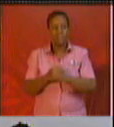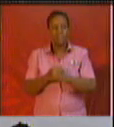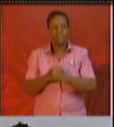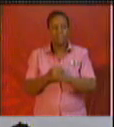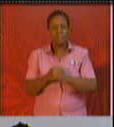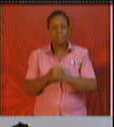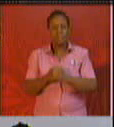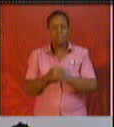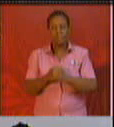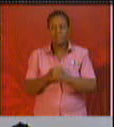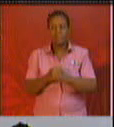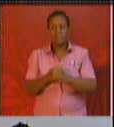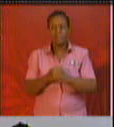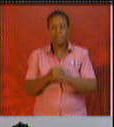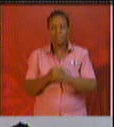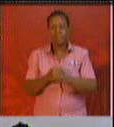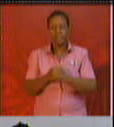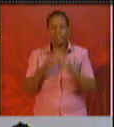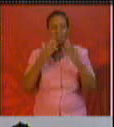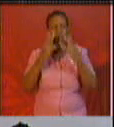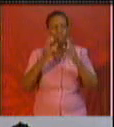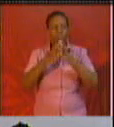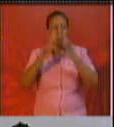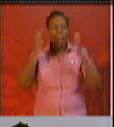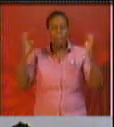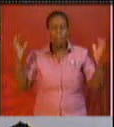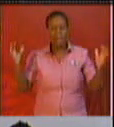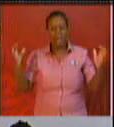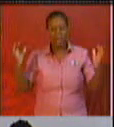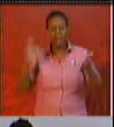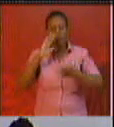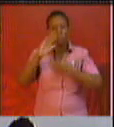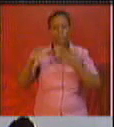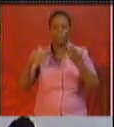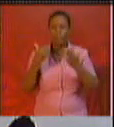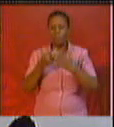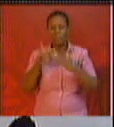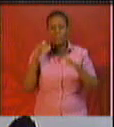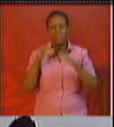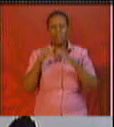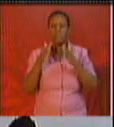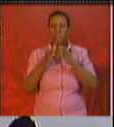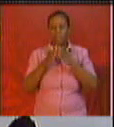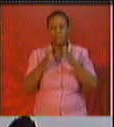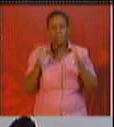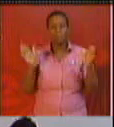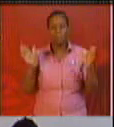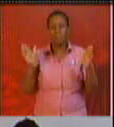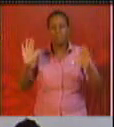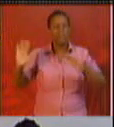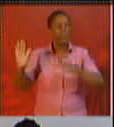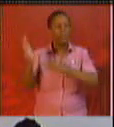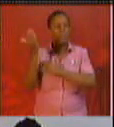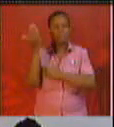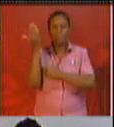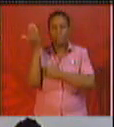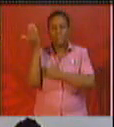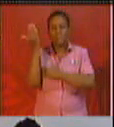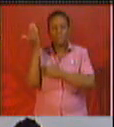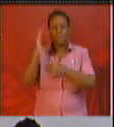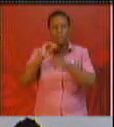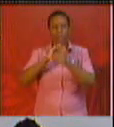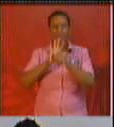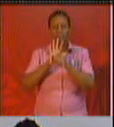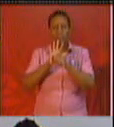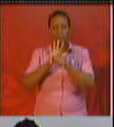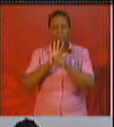Thank you very much, everyone who participated today. We have come to the end of this morning's press conference. As we close,